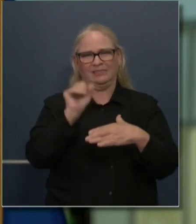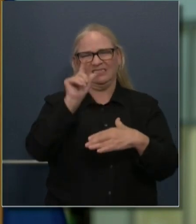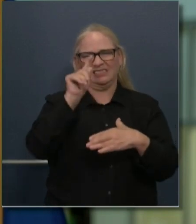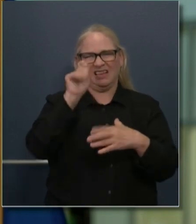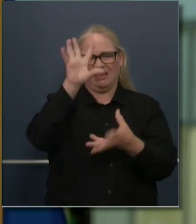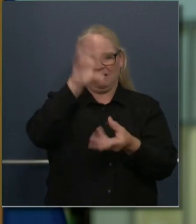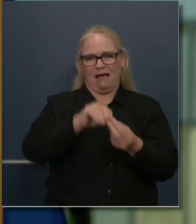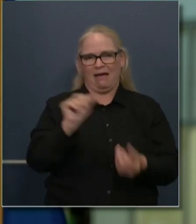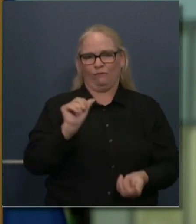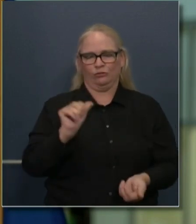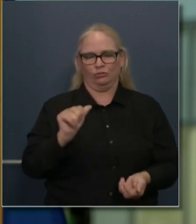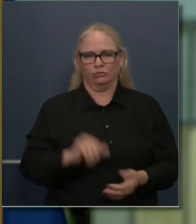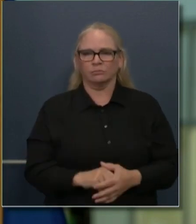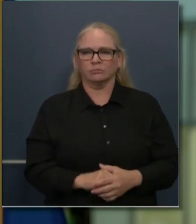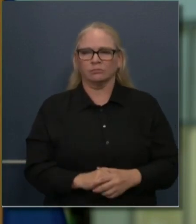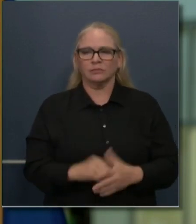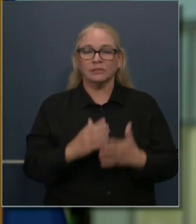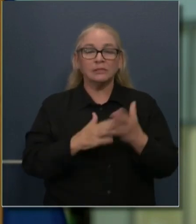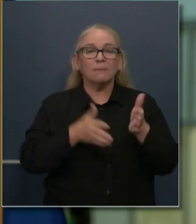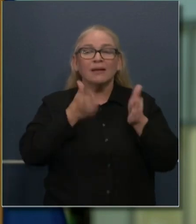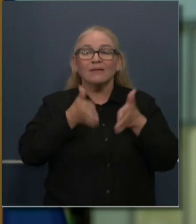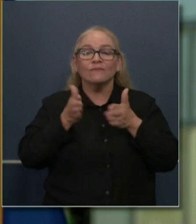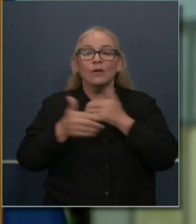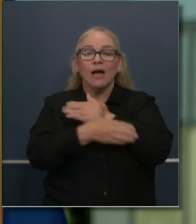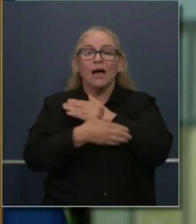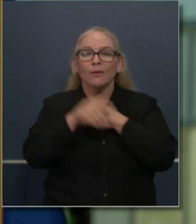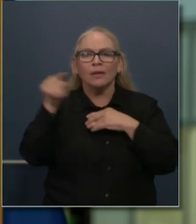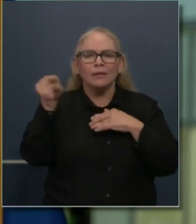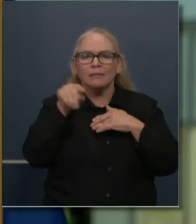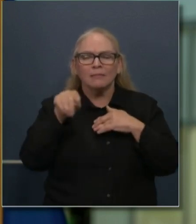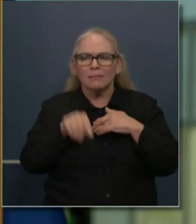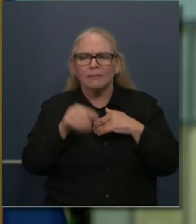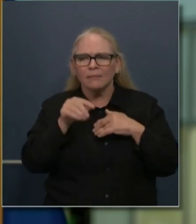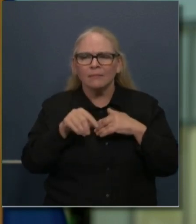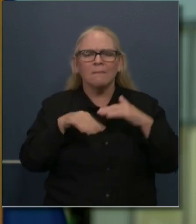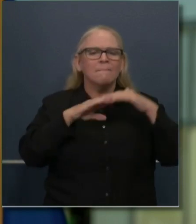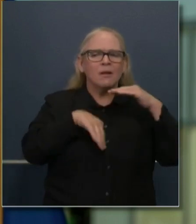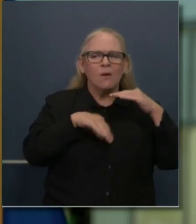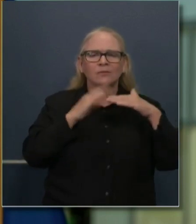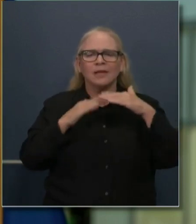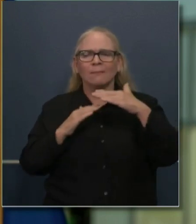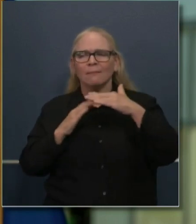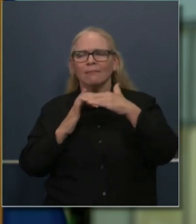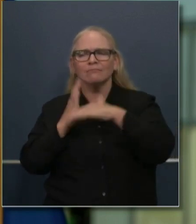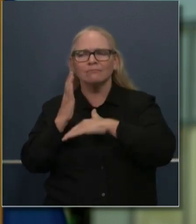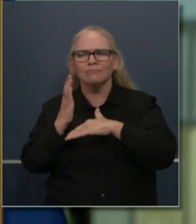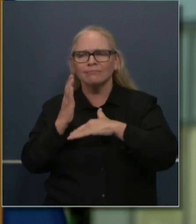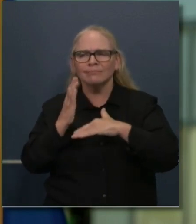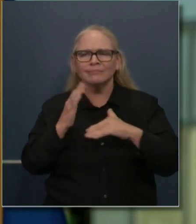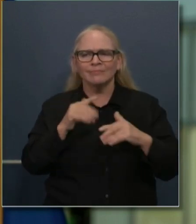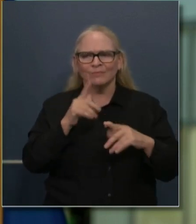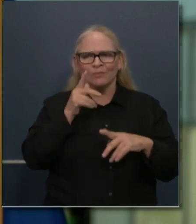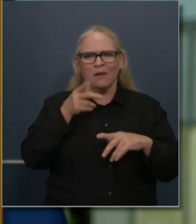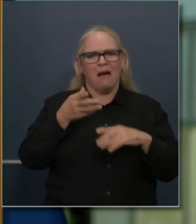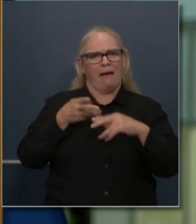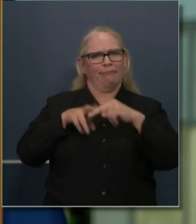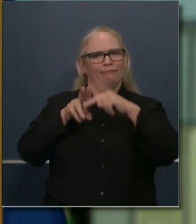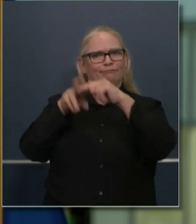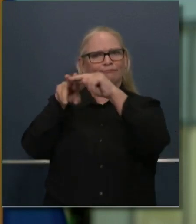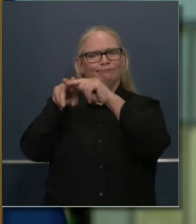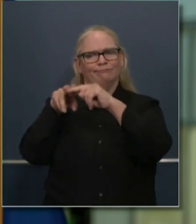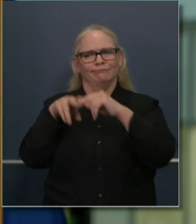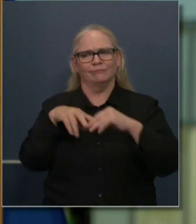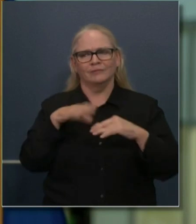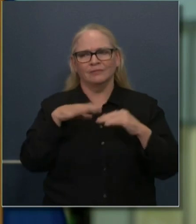some counties are going to be on the upward of transmission and others are going to be decreasing. So we watch that